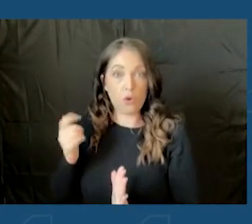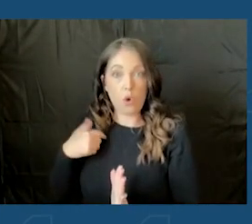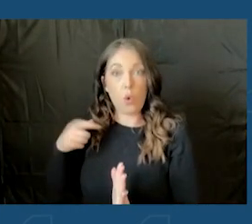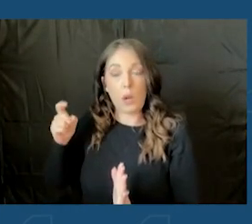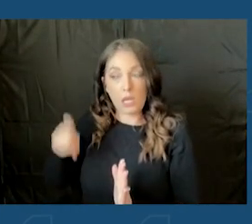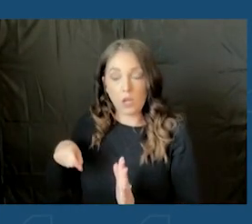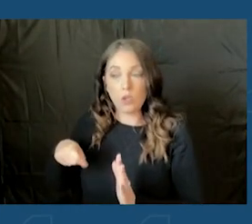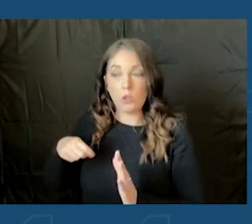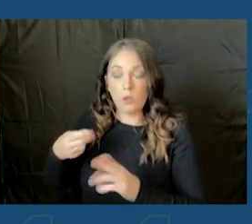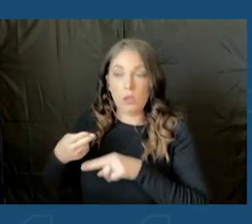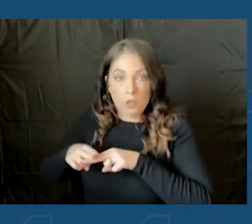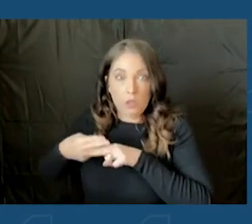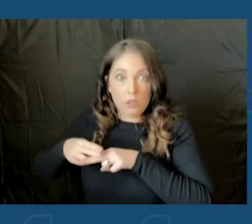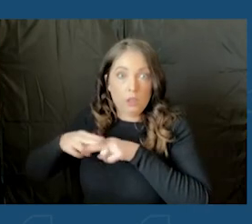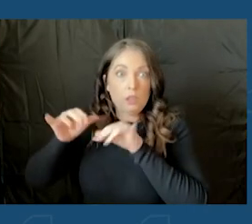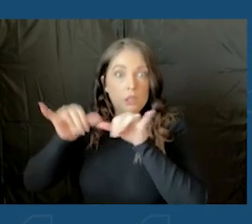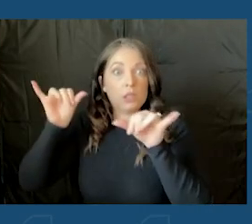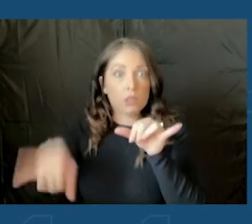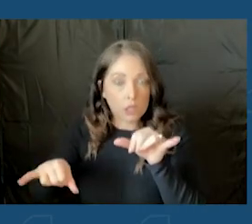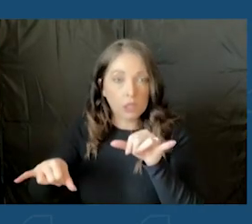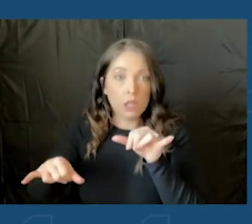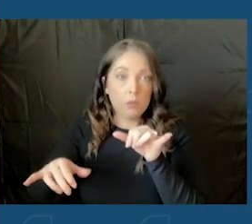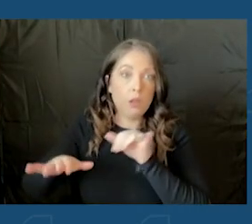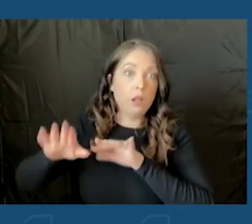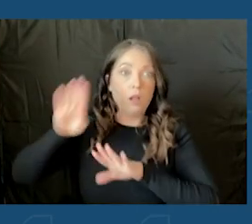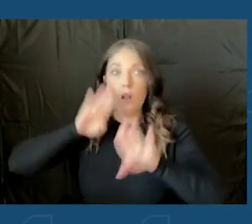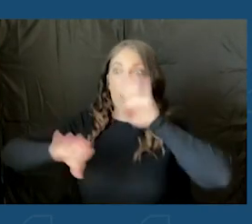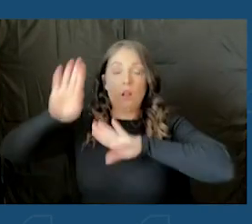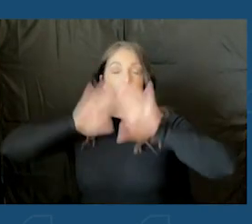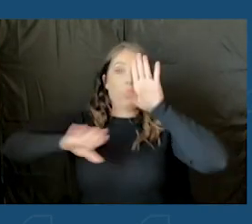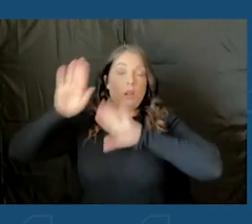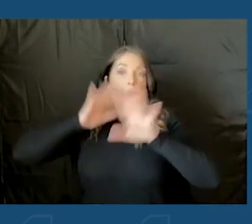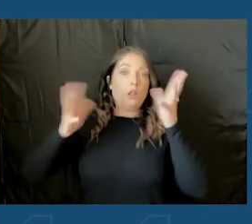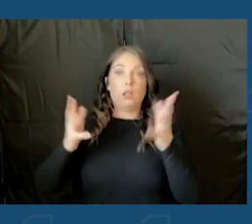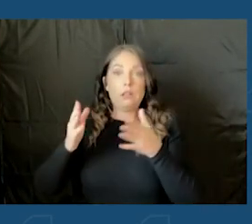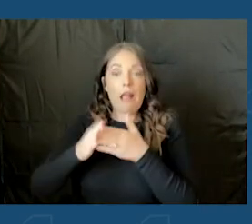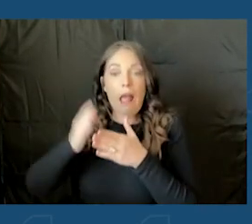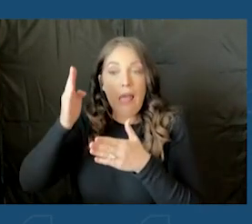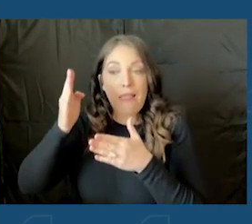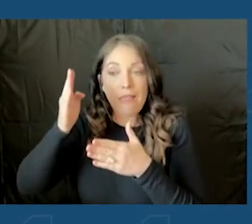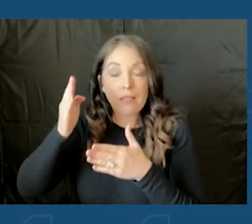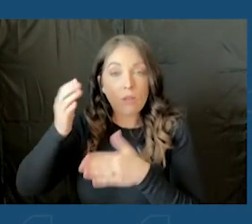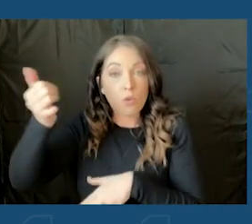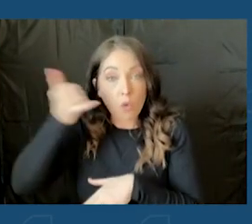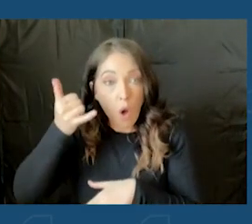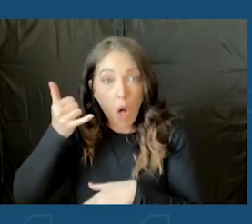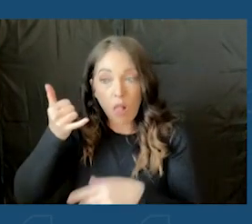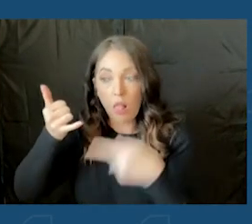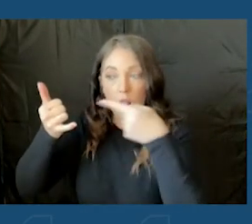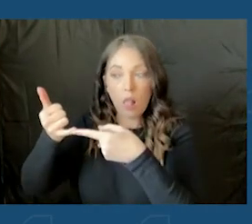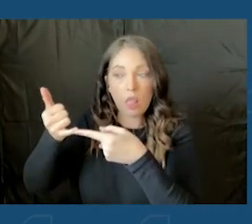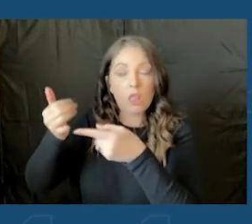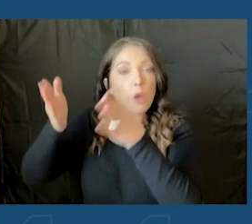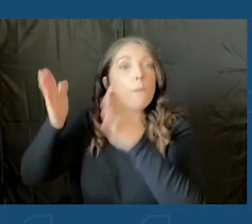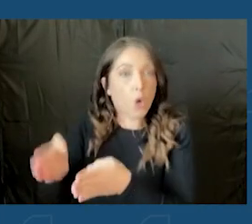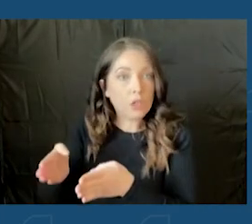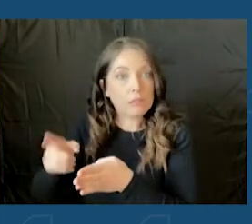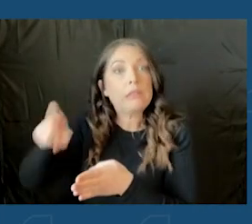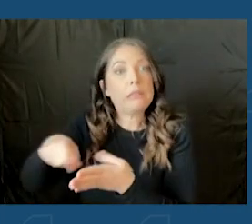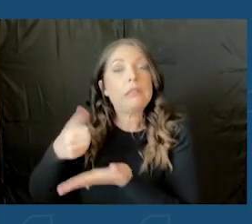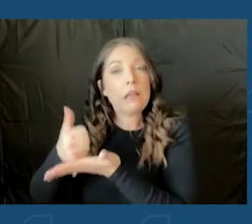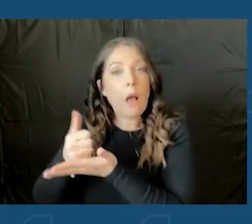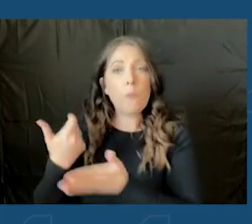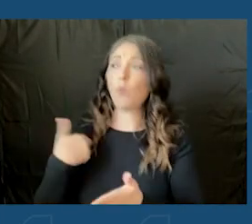system that was under siege. And we knew that at the end of every call, there was a human being who needed help. We have been striving